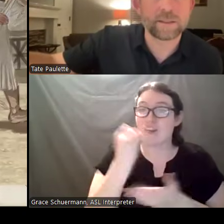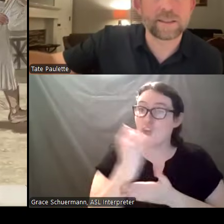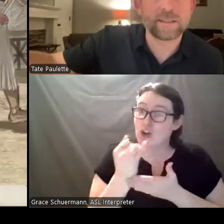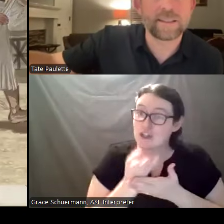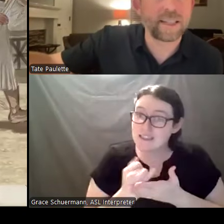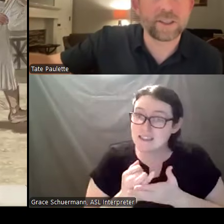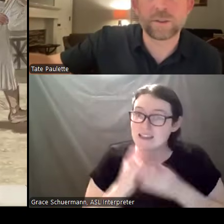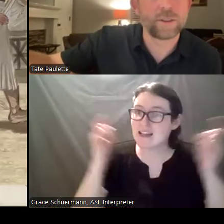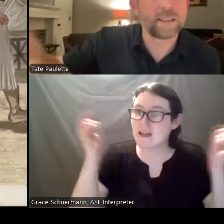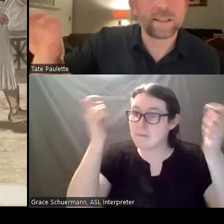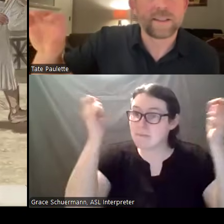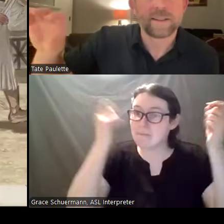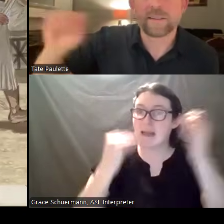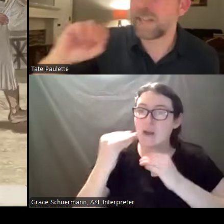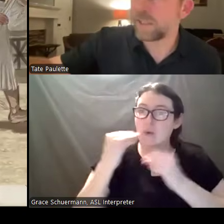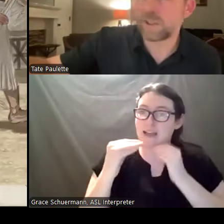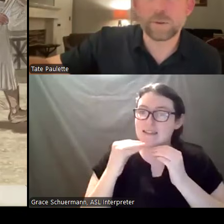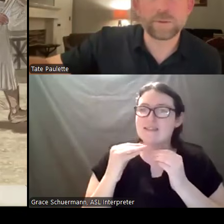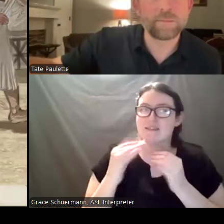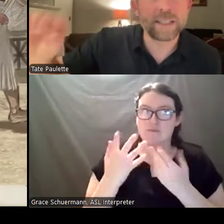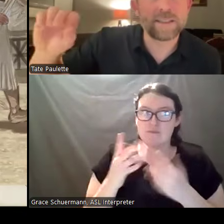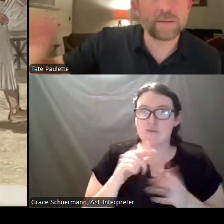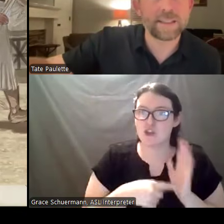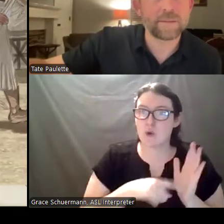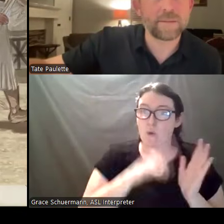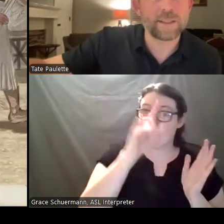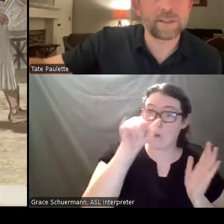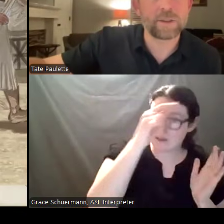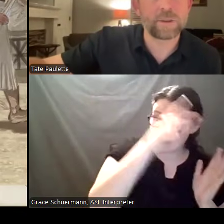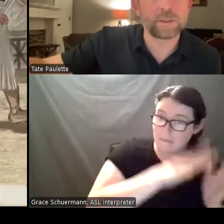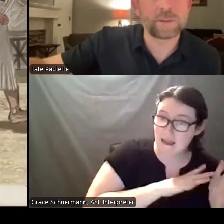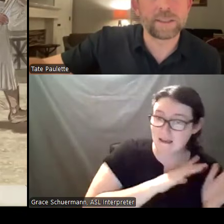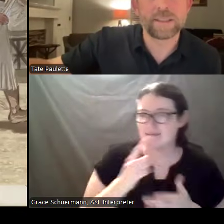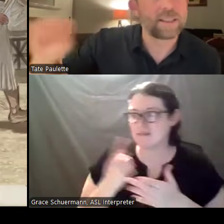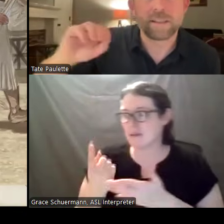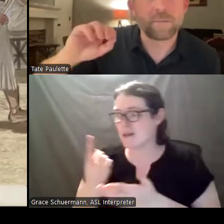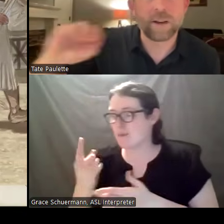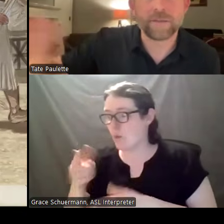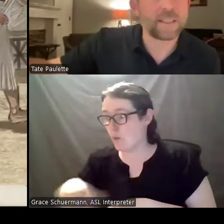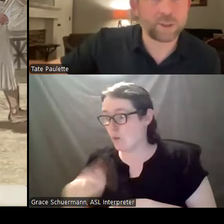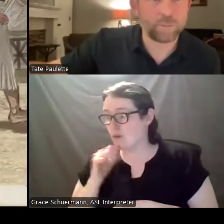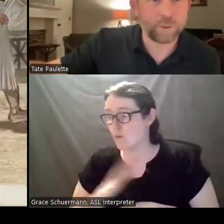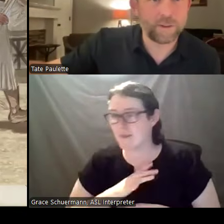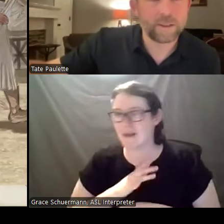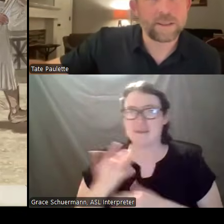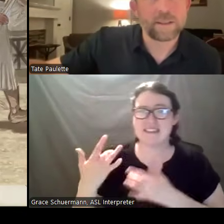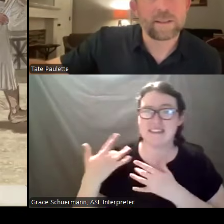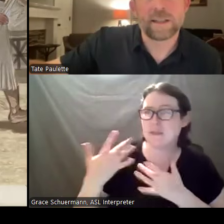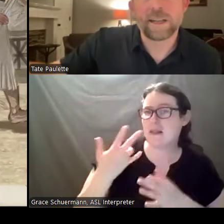banquet scenes that I showed you. Sometimes they show only men, sometimes they show only women, often they show